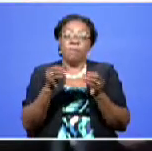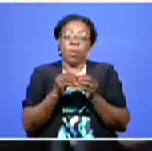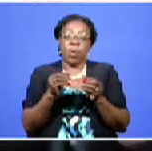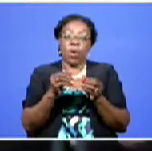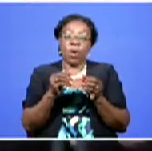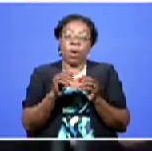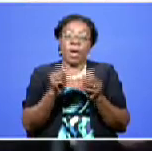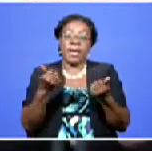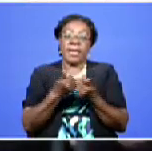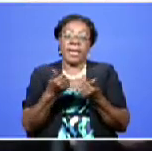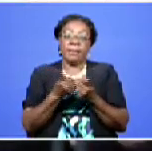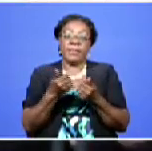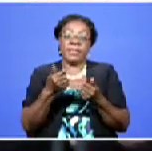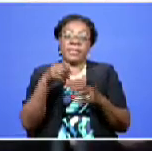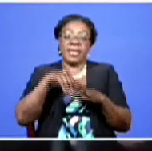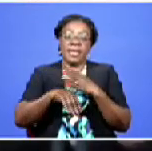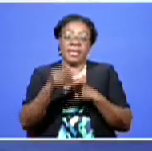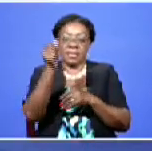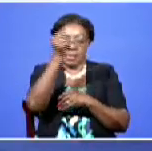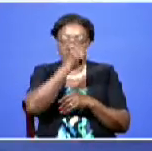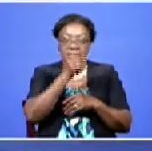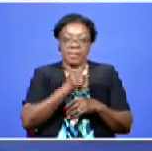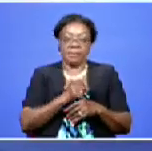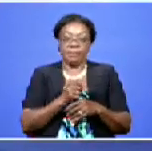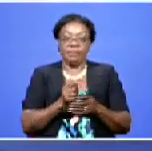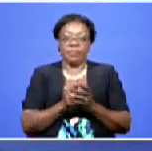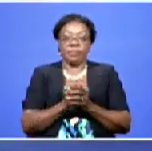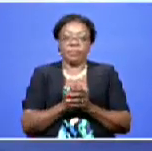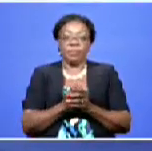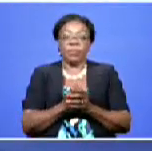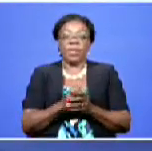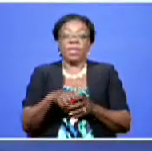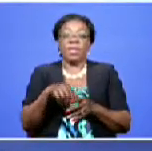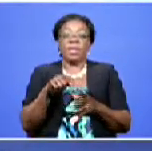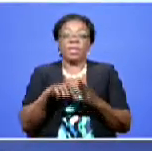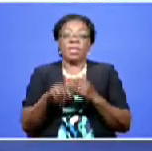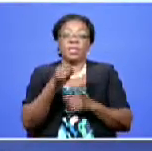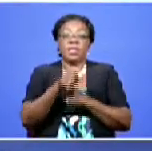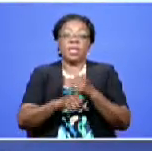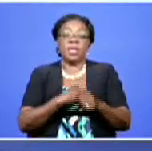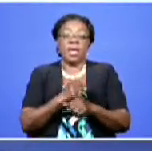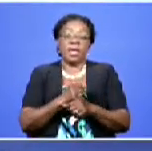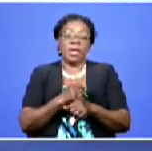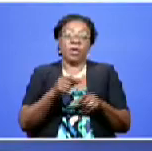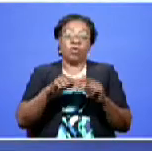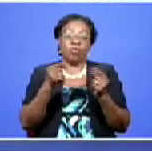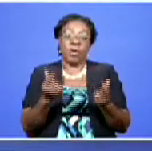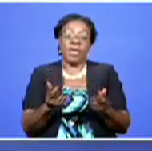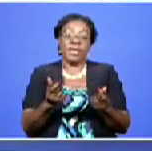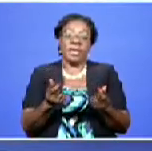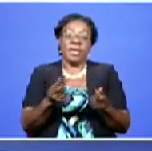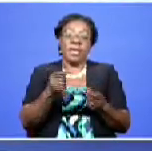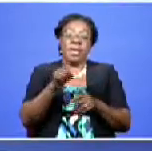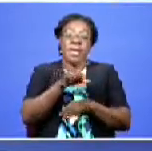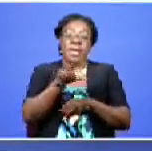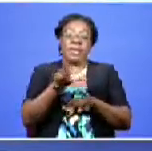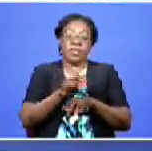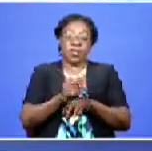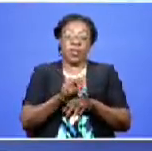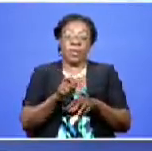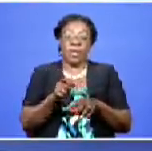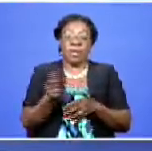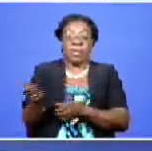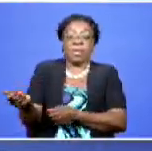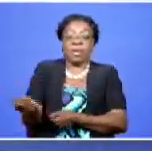then playoffs. The 2020 Great Exuma Classic, All History Now. Kelsey Johnson has a